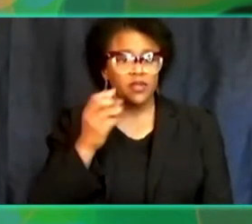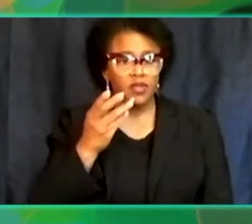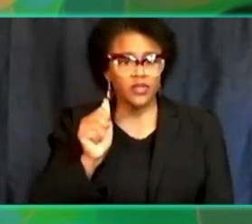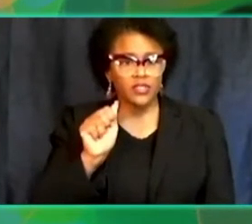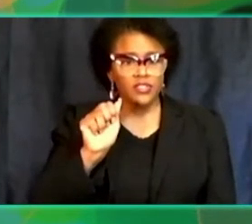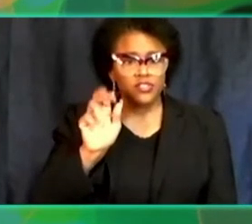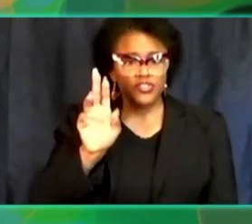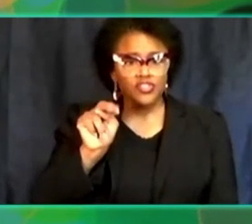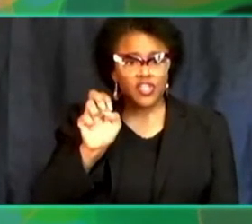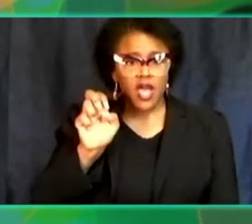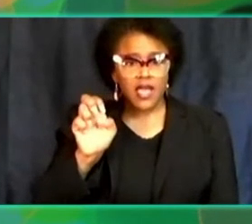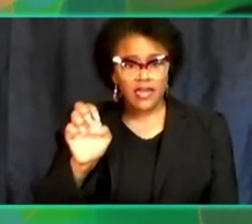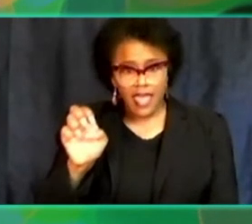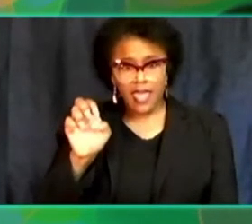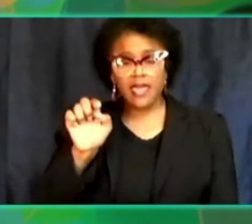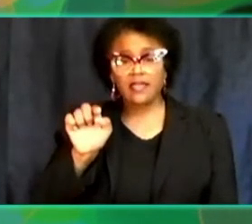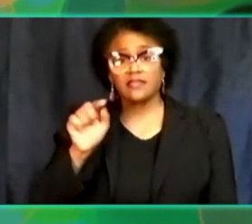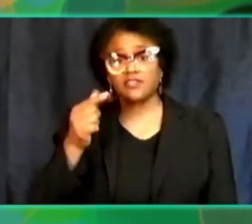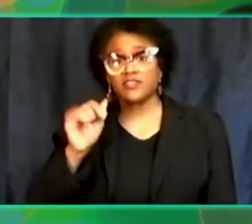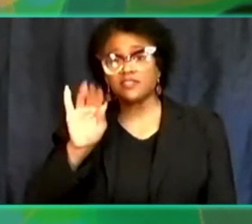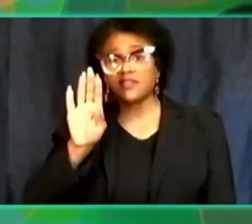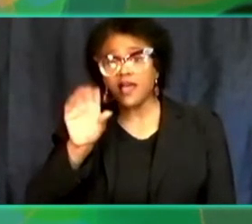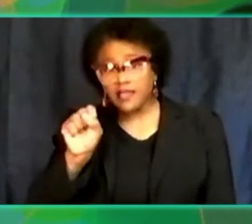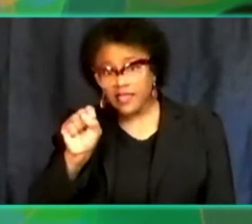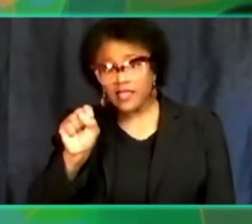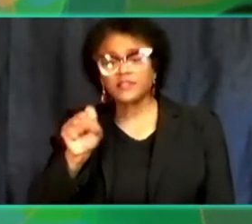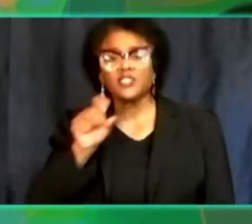Shawnee.Gibbs and Twitter at the same handle.